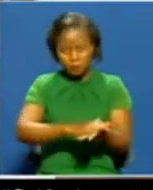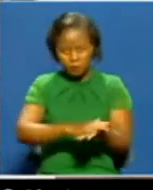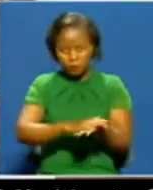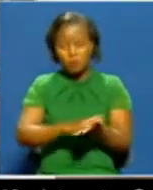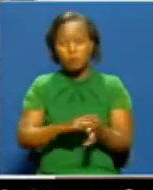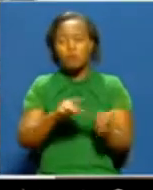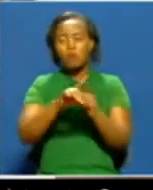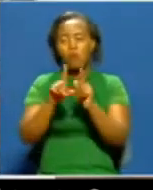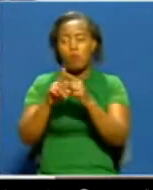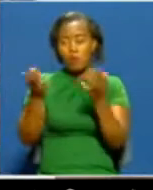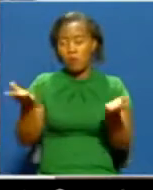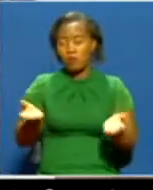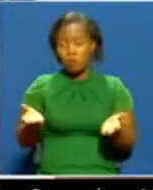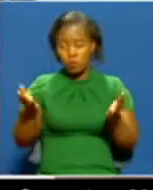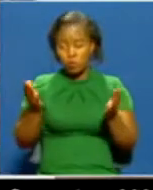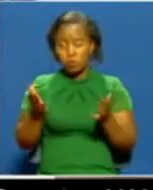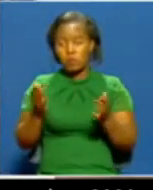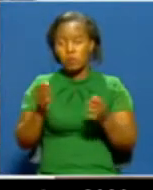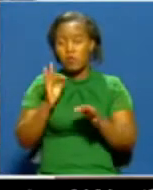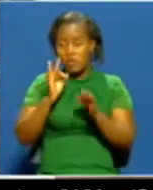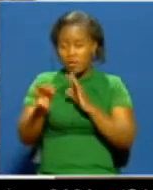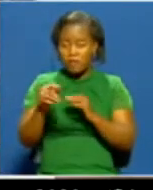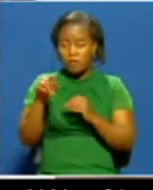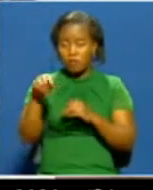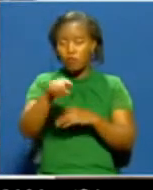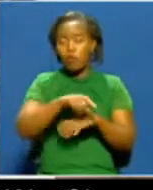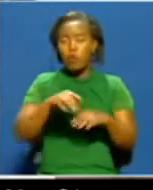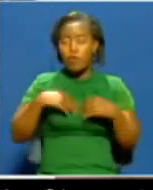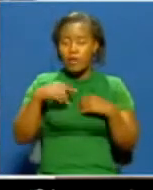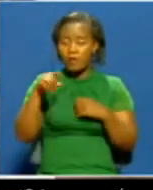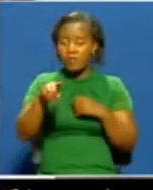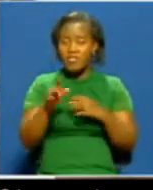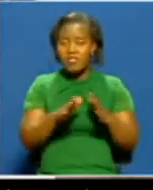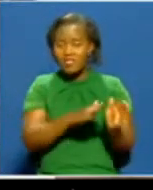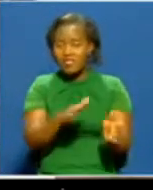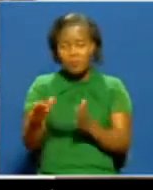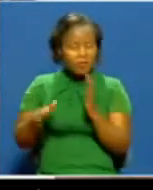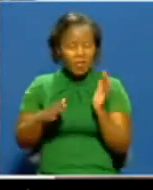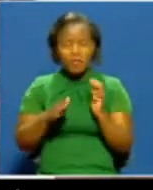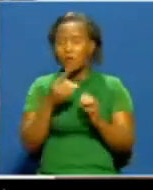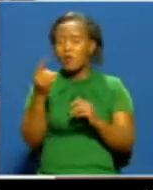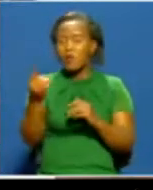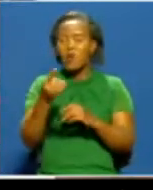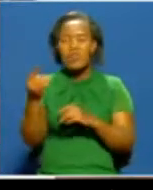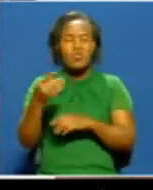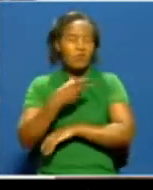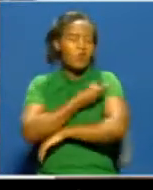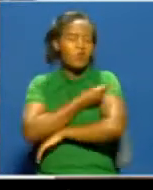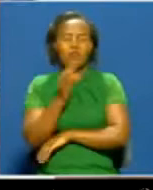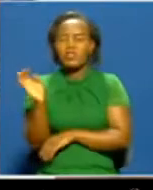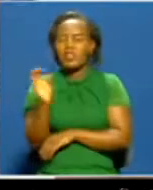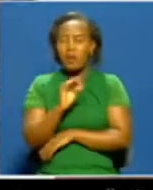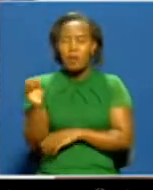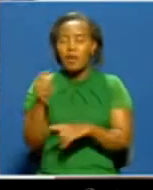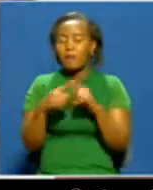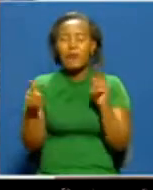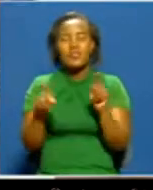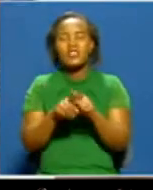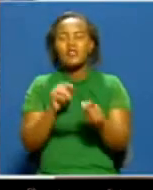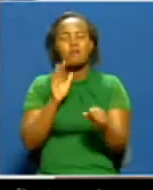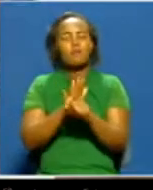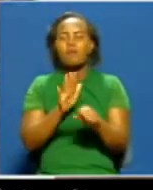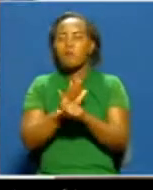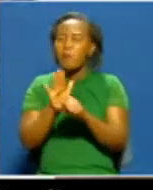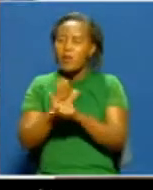And the beauty is that once you have that plant, then it won't just be for COVID-19. Even other vaccines like polio and so on, we are